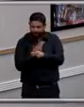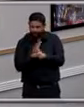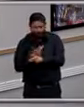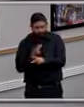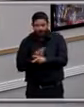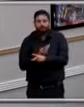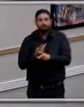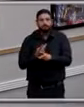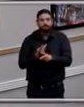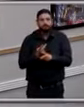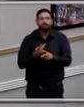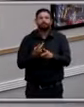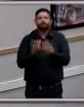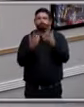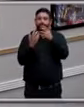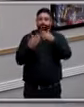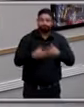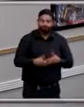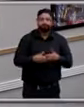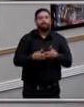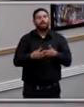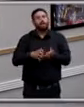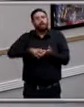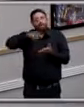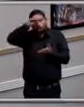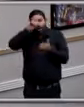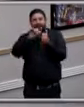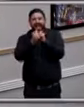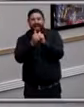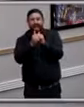and knowing how to communicate with